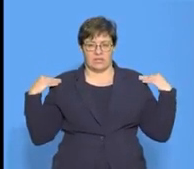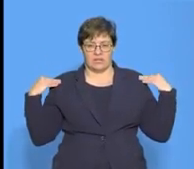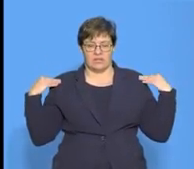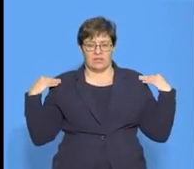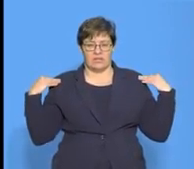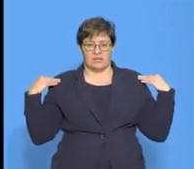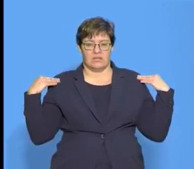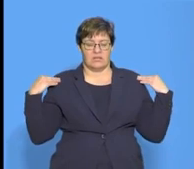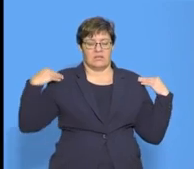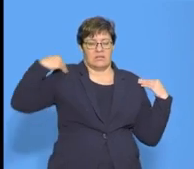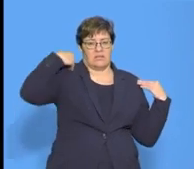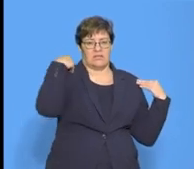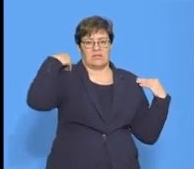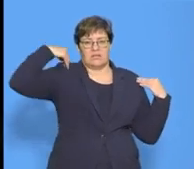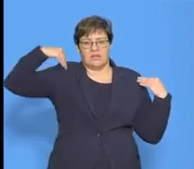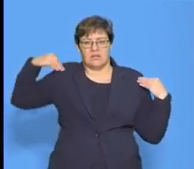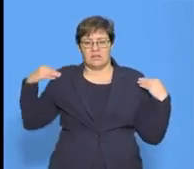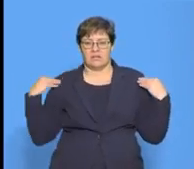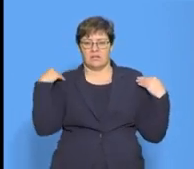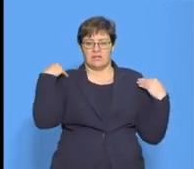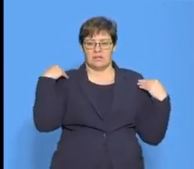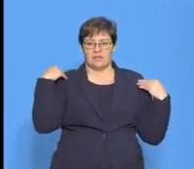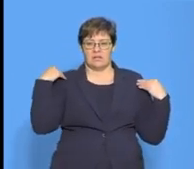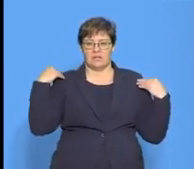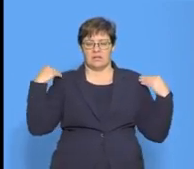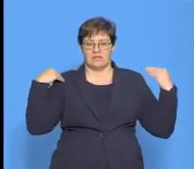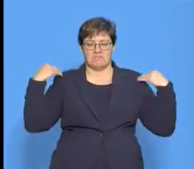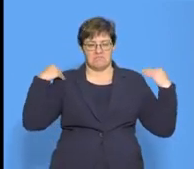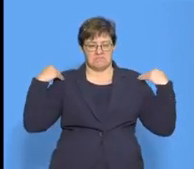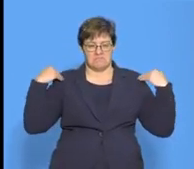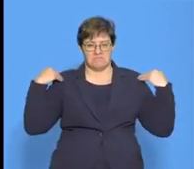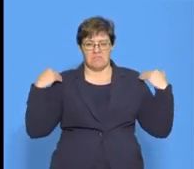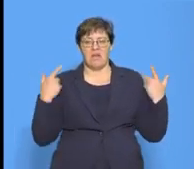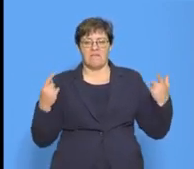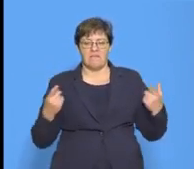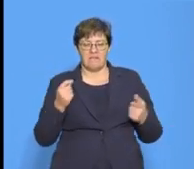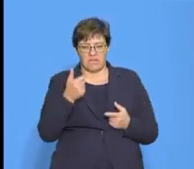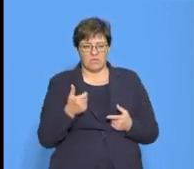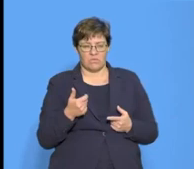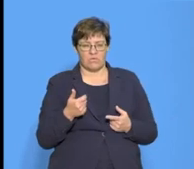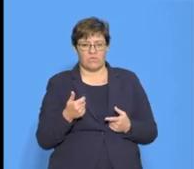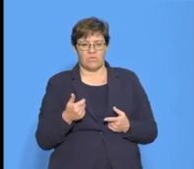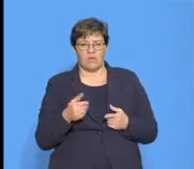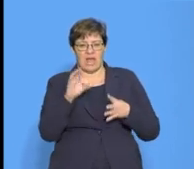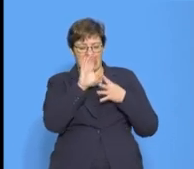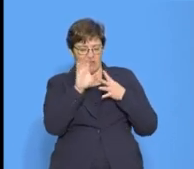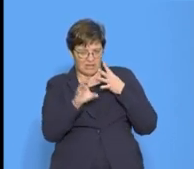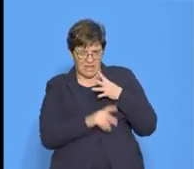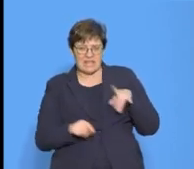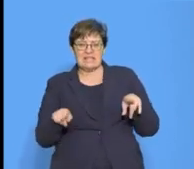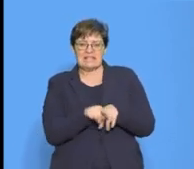limb, so if we have a look here at the upper limb, we see that there's quite a